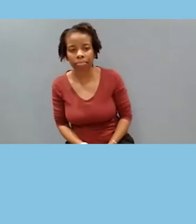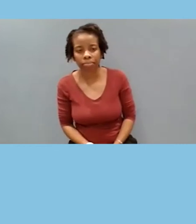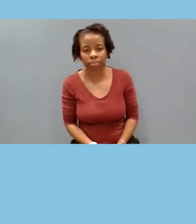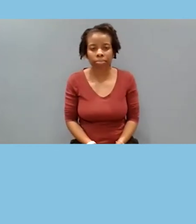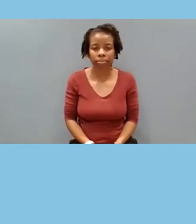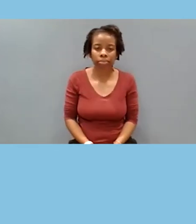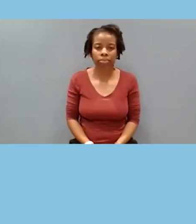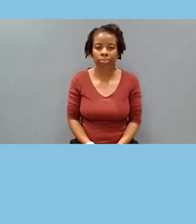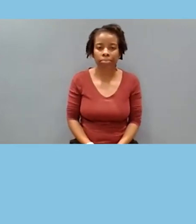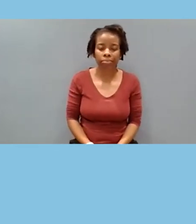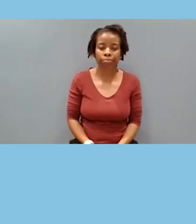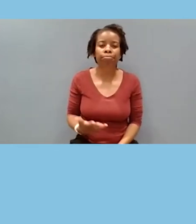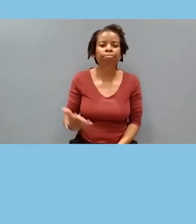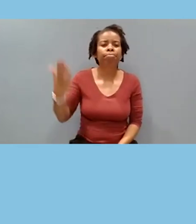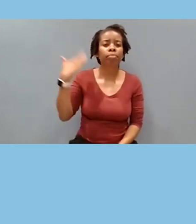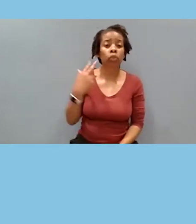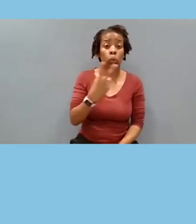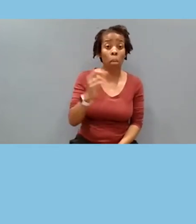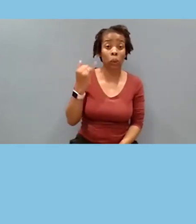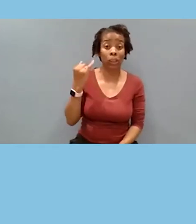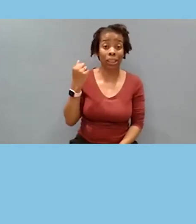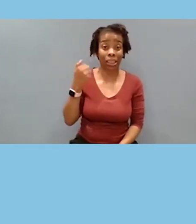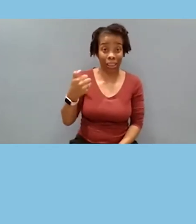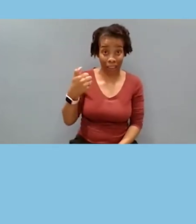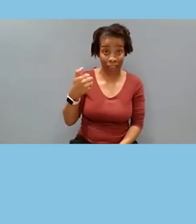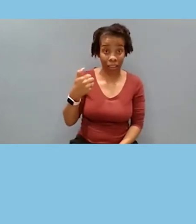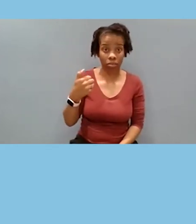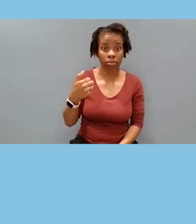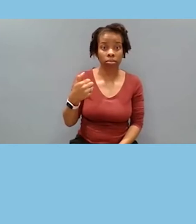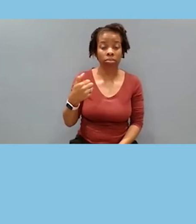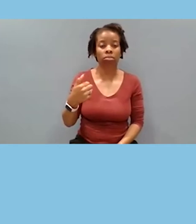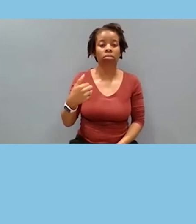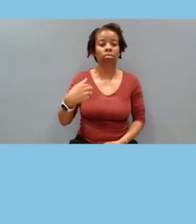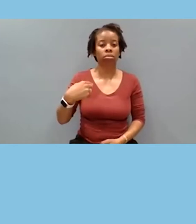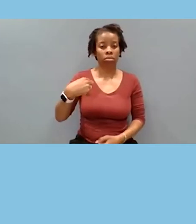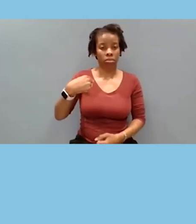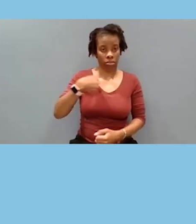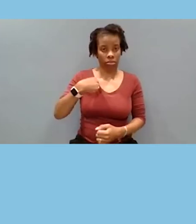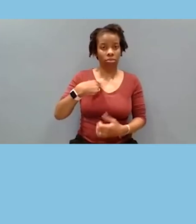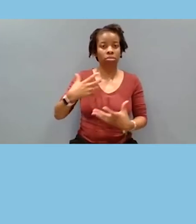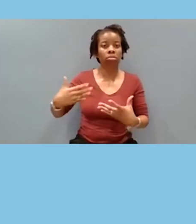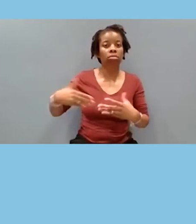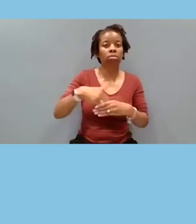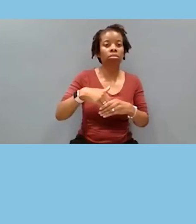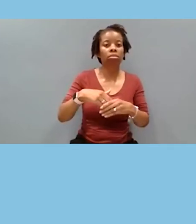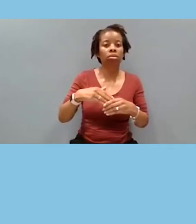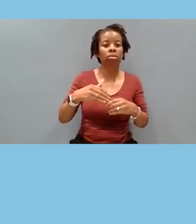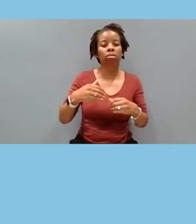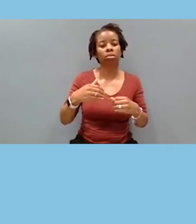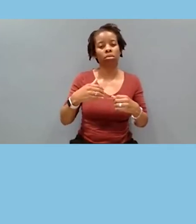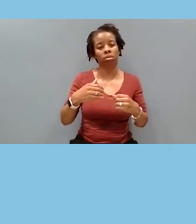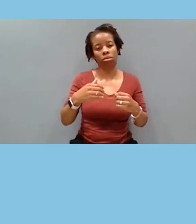Back in 2006, I started anew, becoming a faculty member at the more or